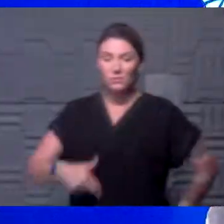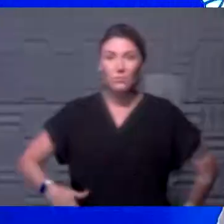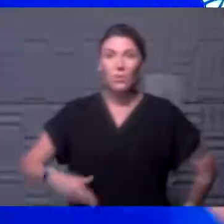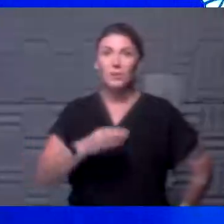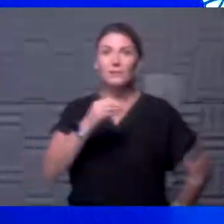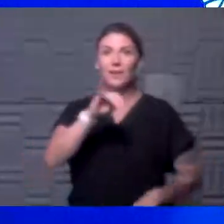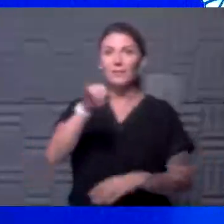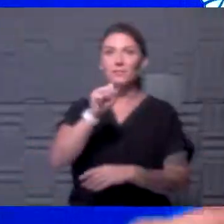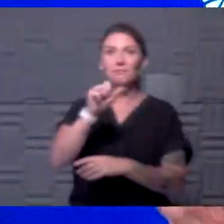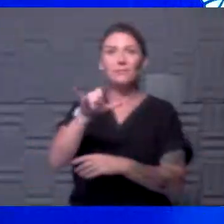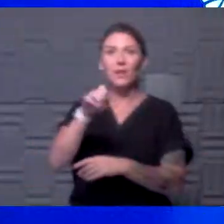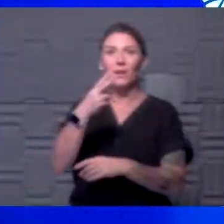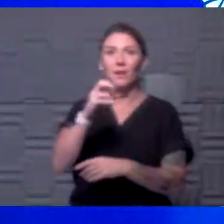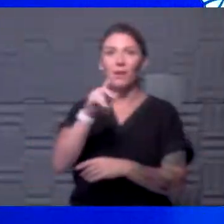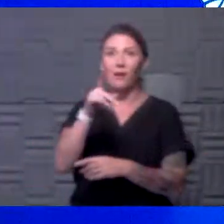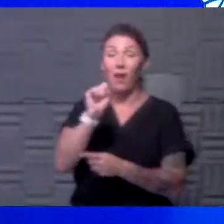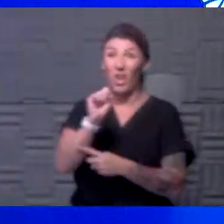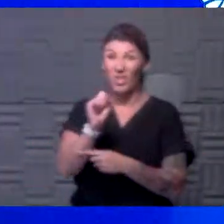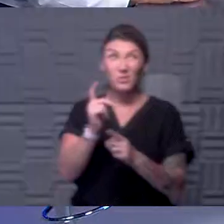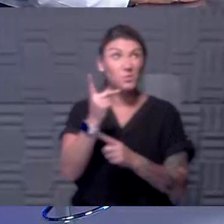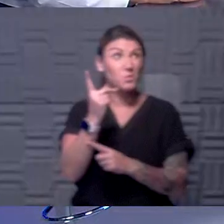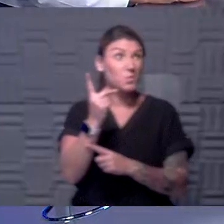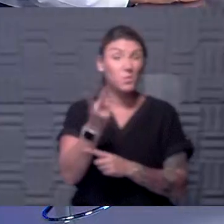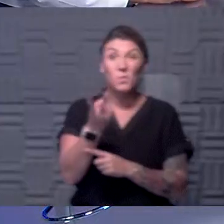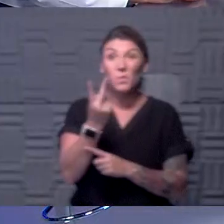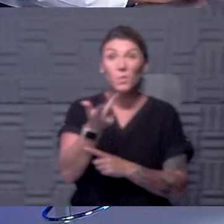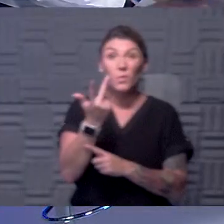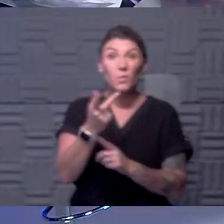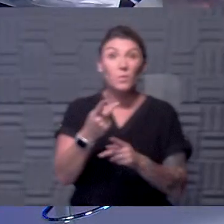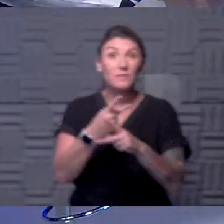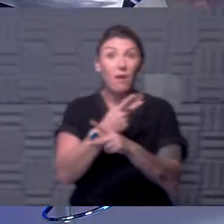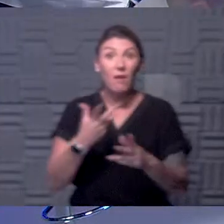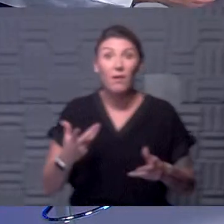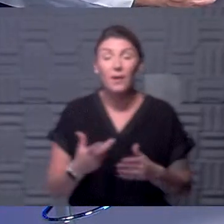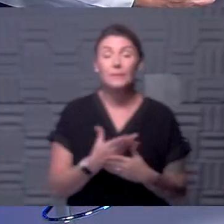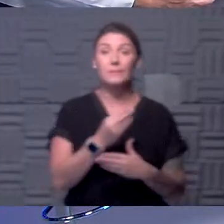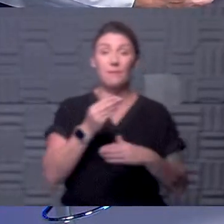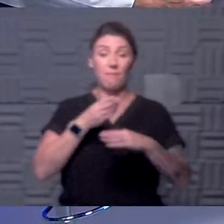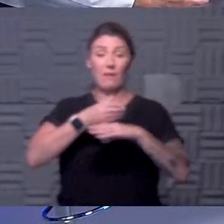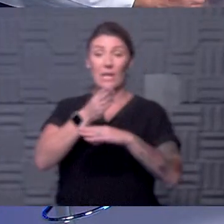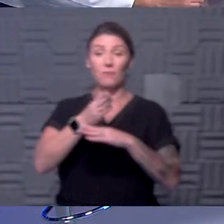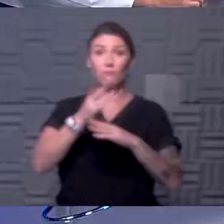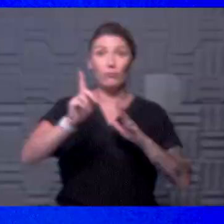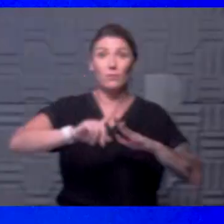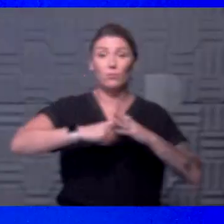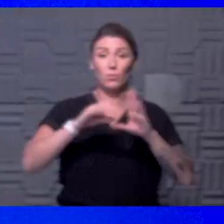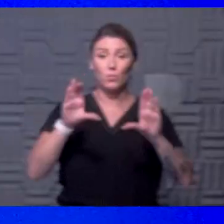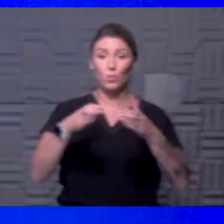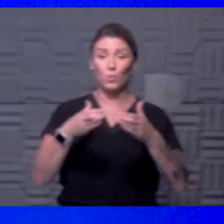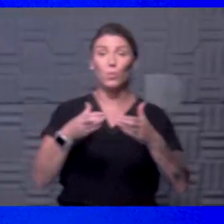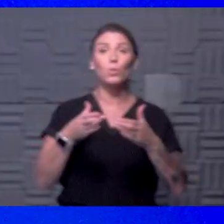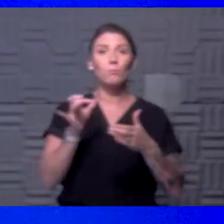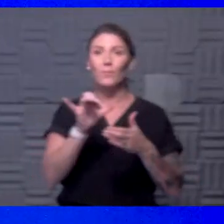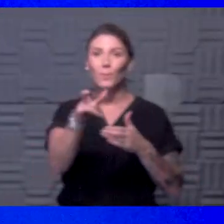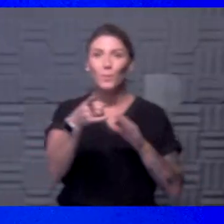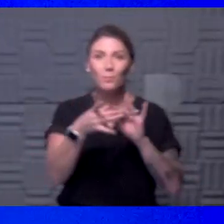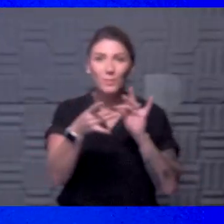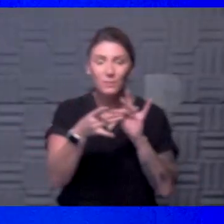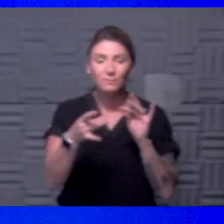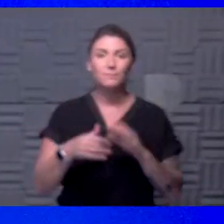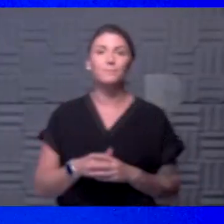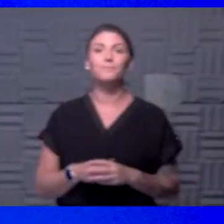Jayhawks 2 to 3 times a lot. And they really, after that initial group, just as you said,